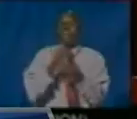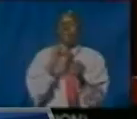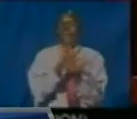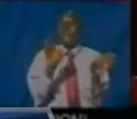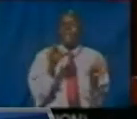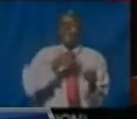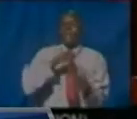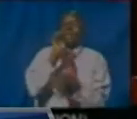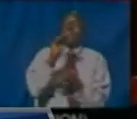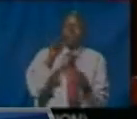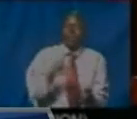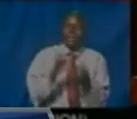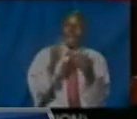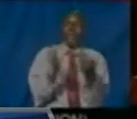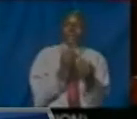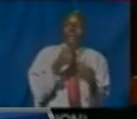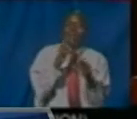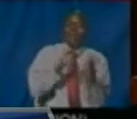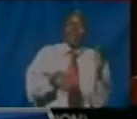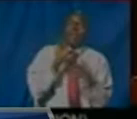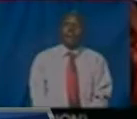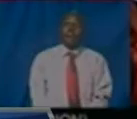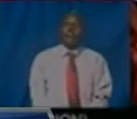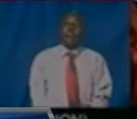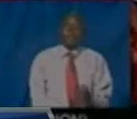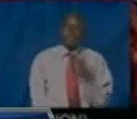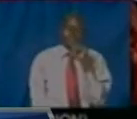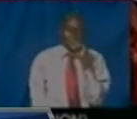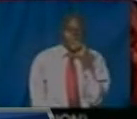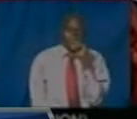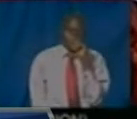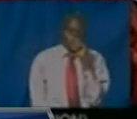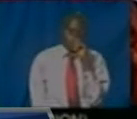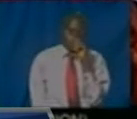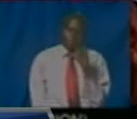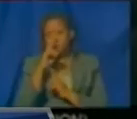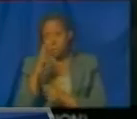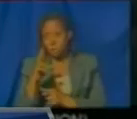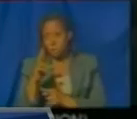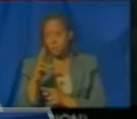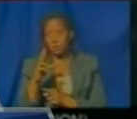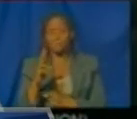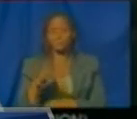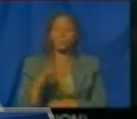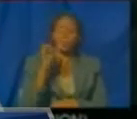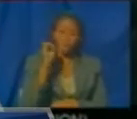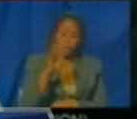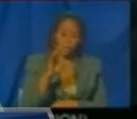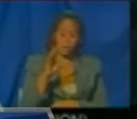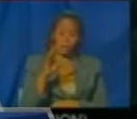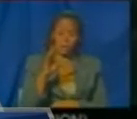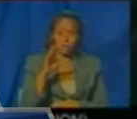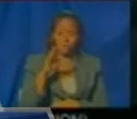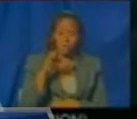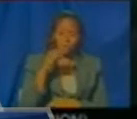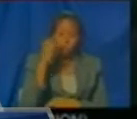not. But eventually, after the heated debate on the matter, the report never saw the light of day. Will as many as